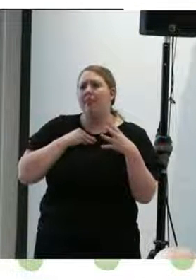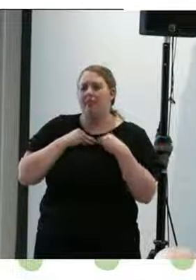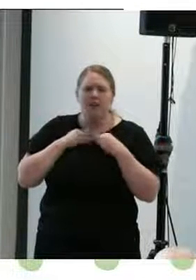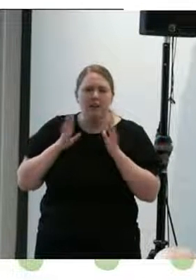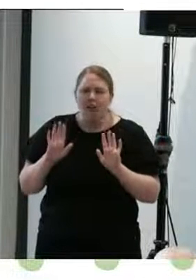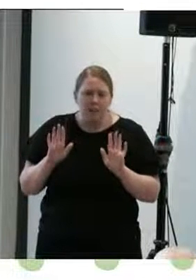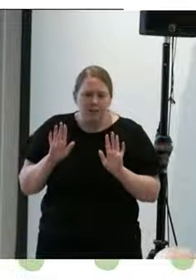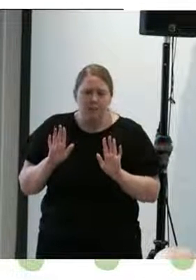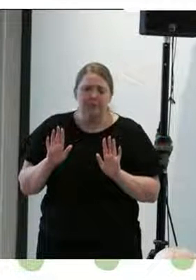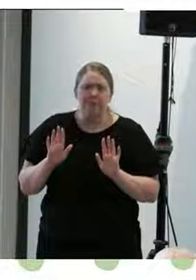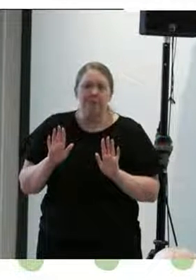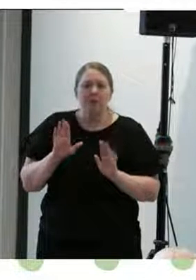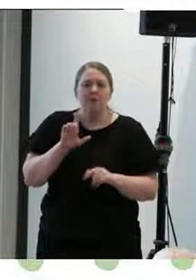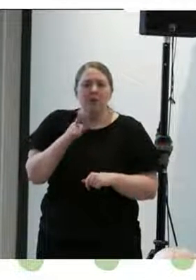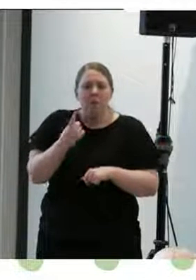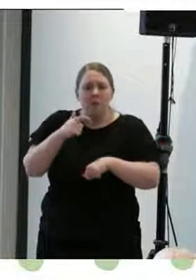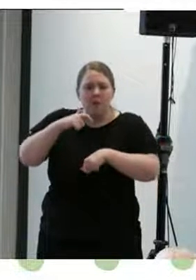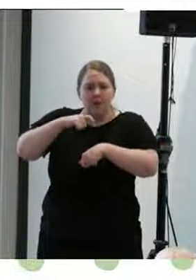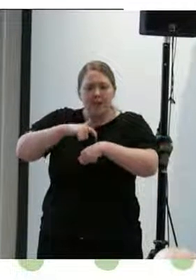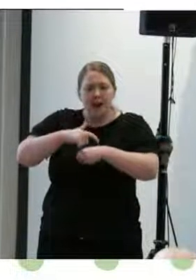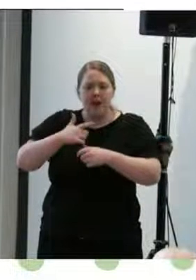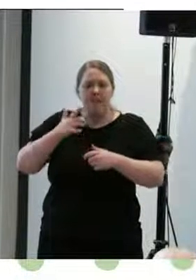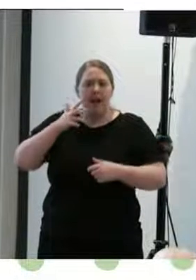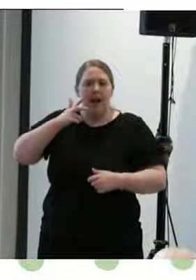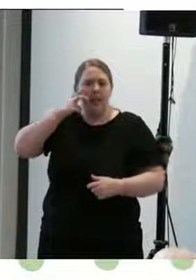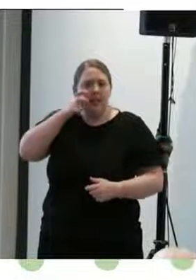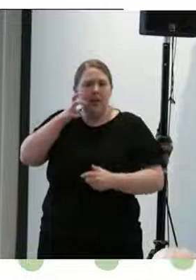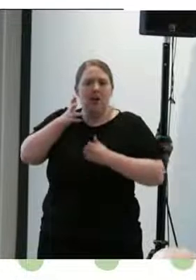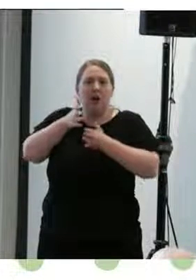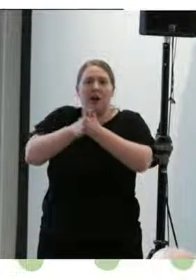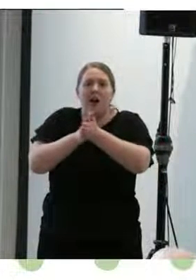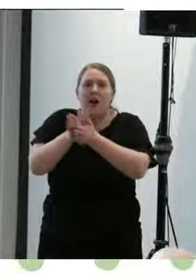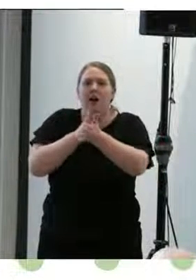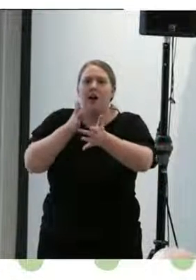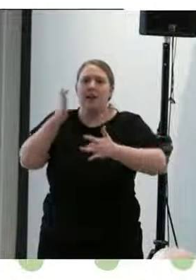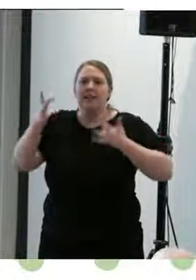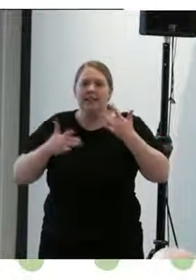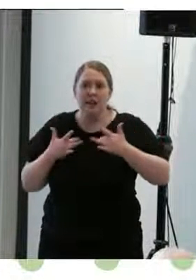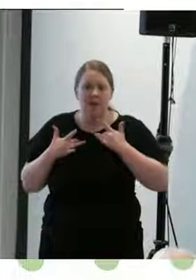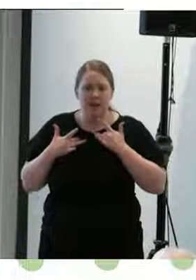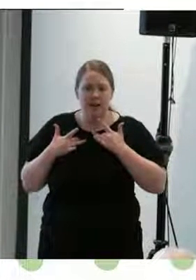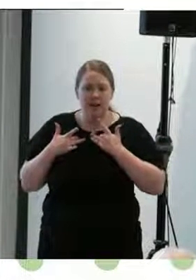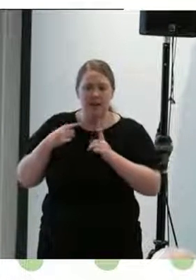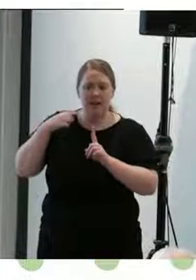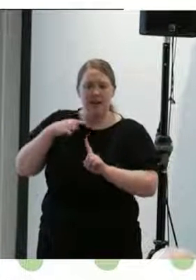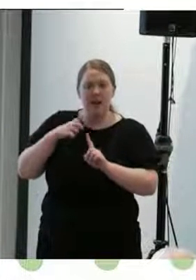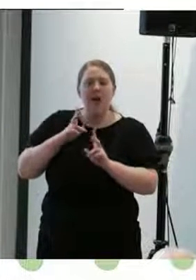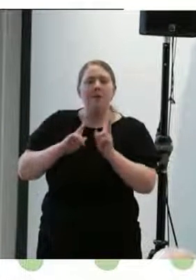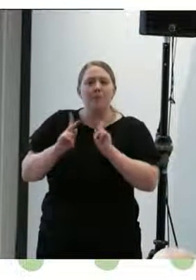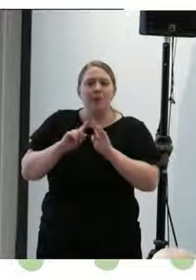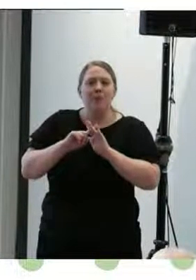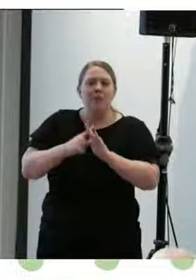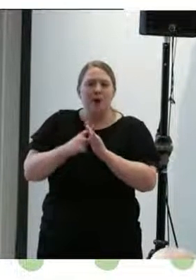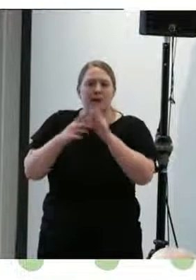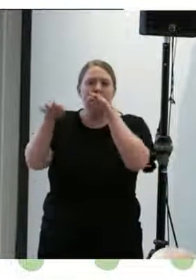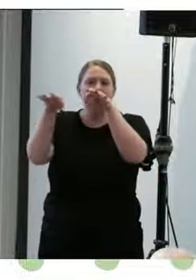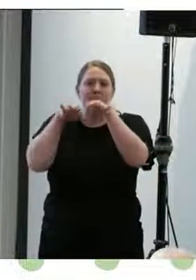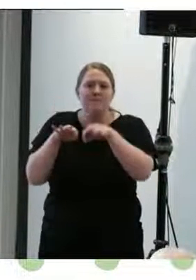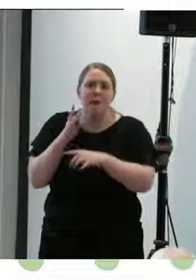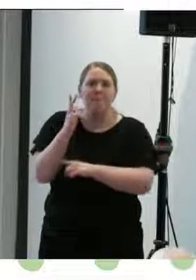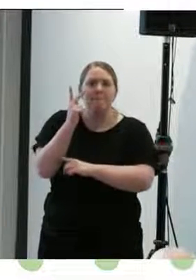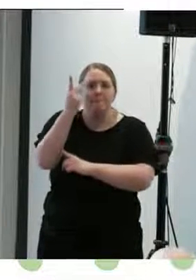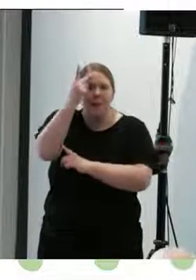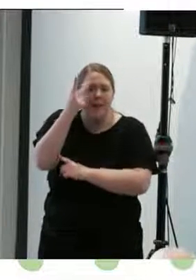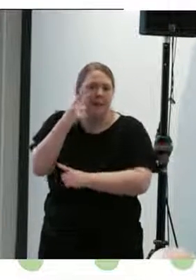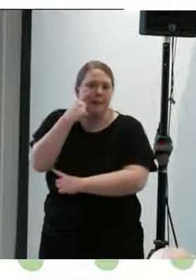only time I'd really hear passion and excitement in all of the interviews I did was when people started explaining government conspiracies in politics to